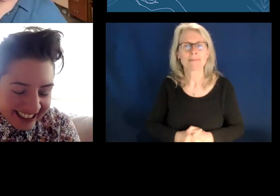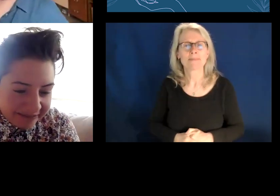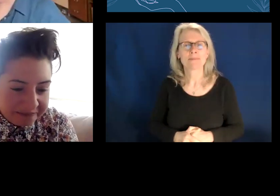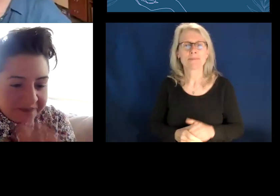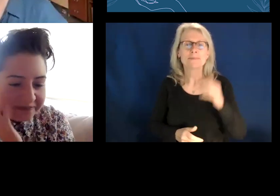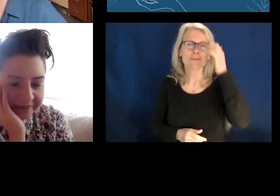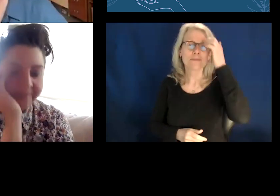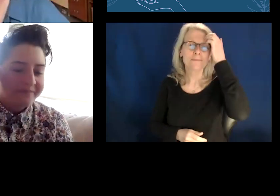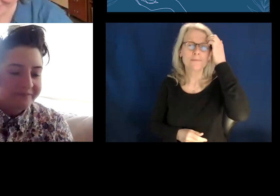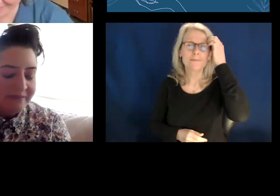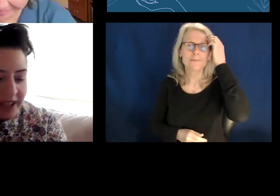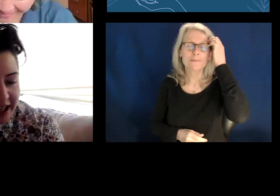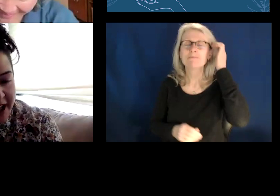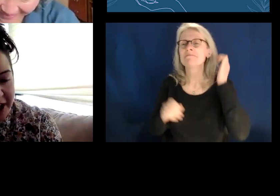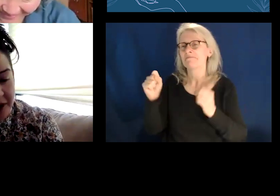that.